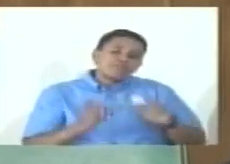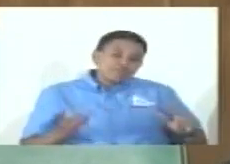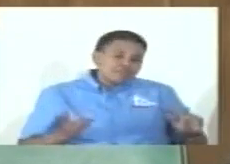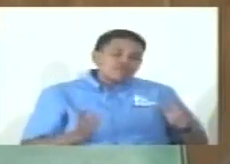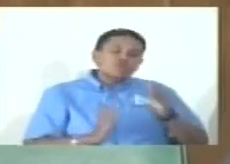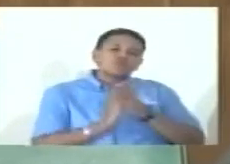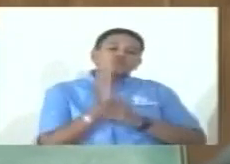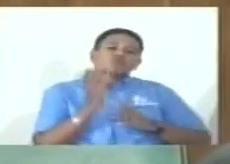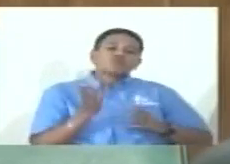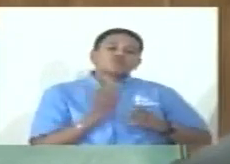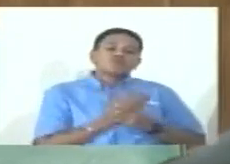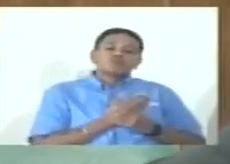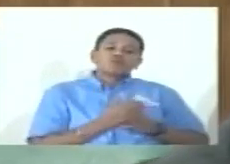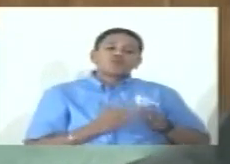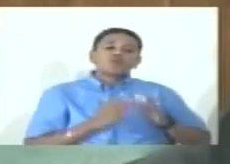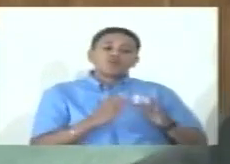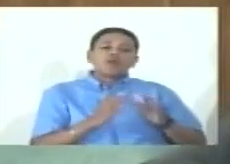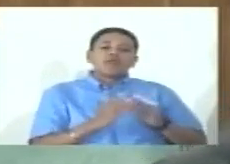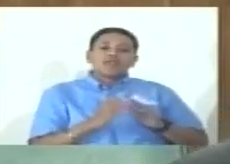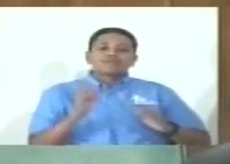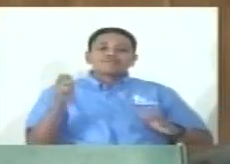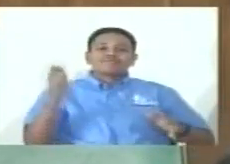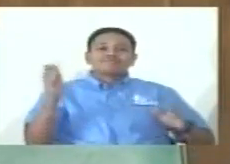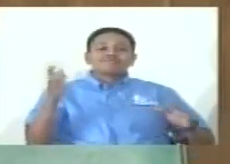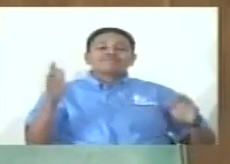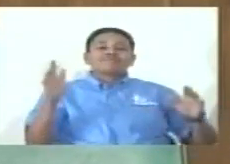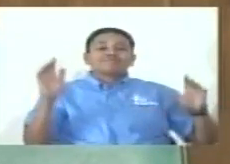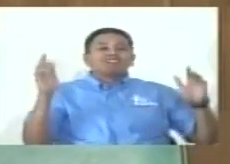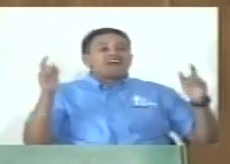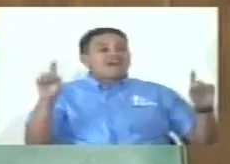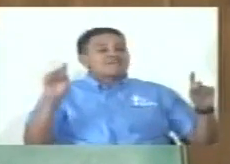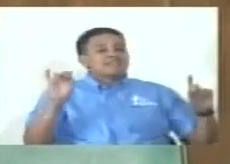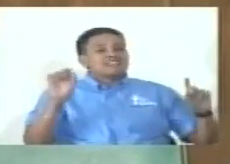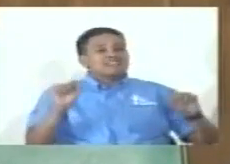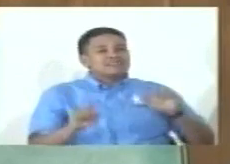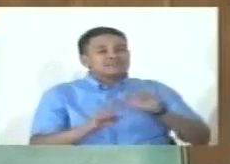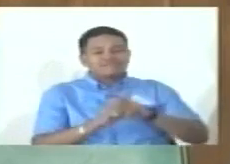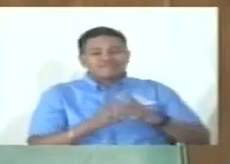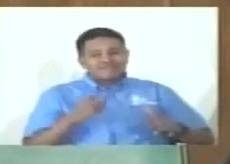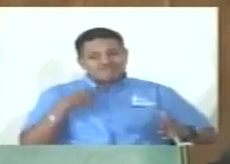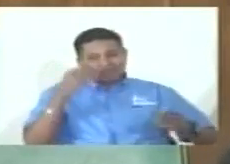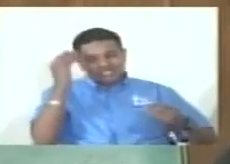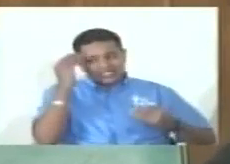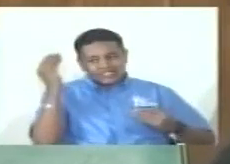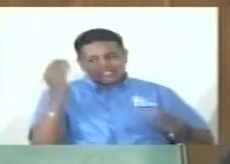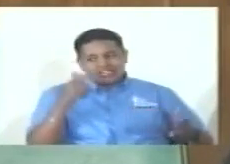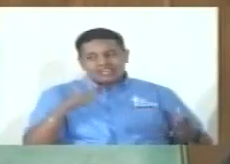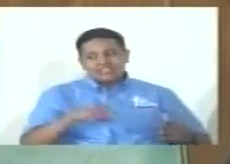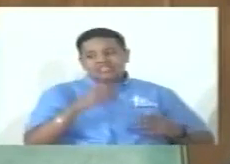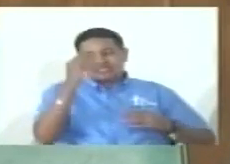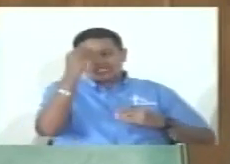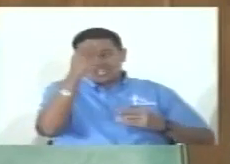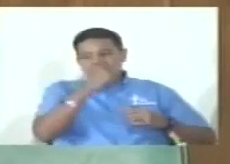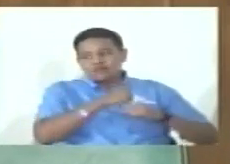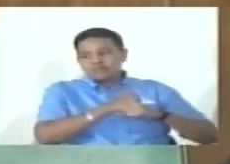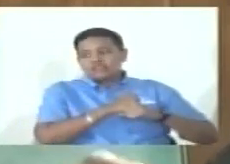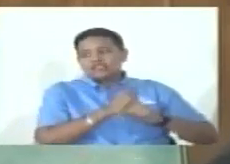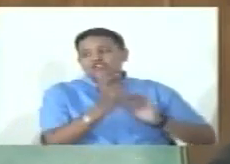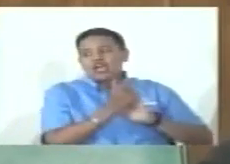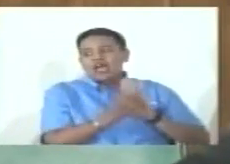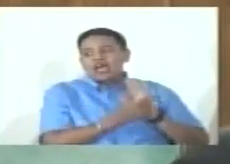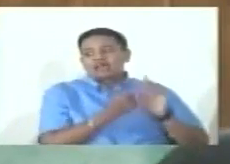the wave of a wand. Which is why, again, I say this Data Protection Act was